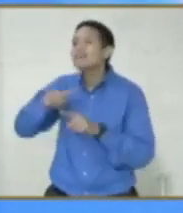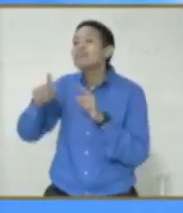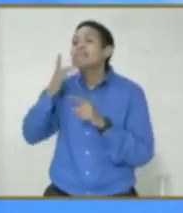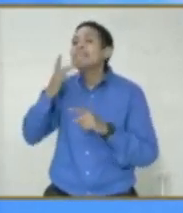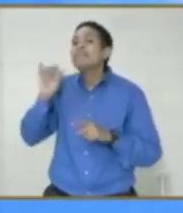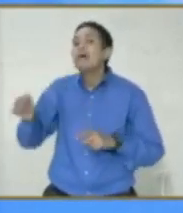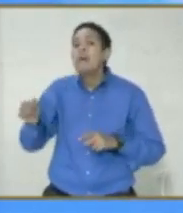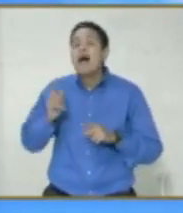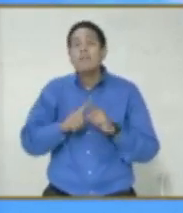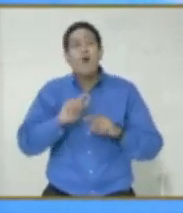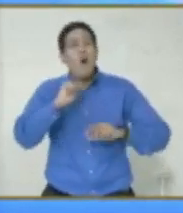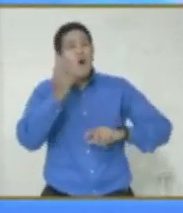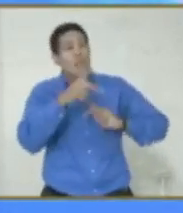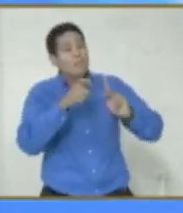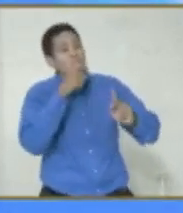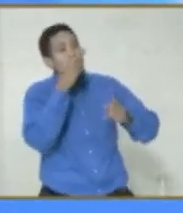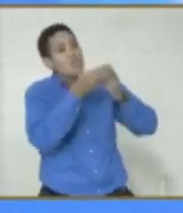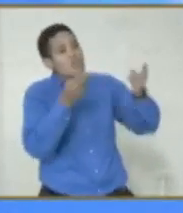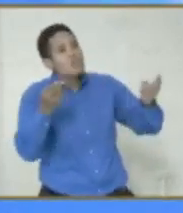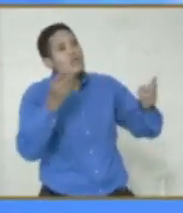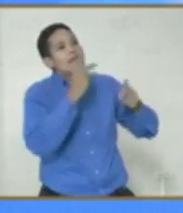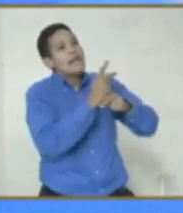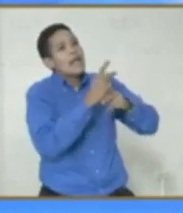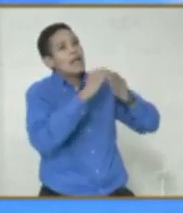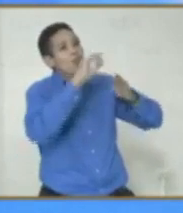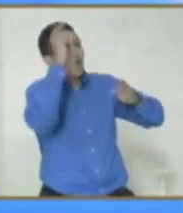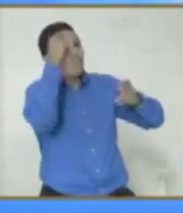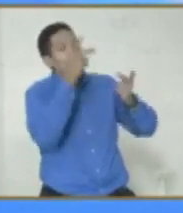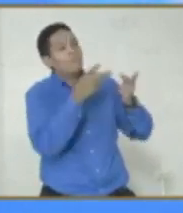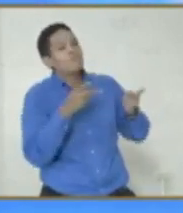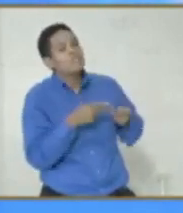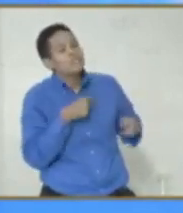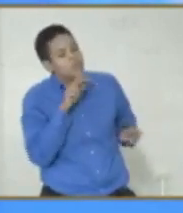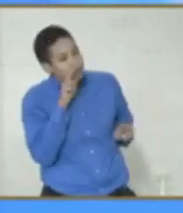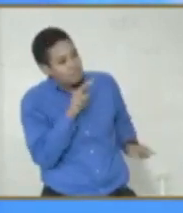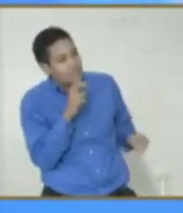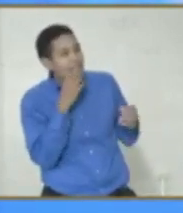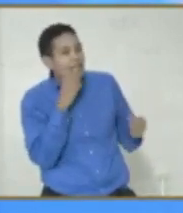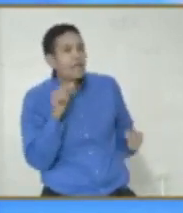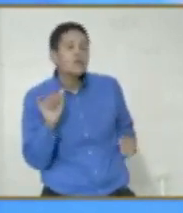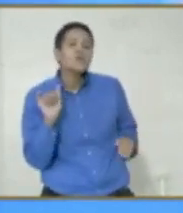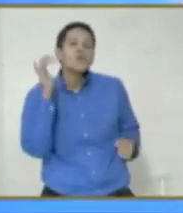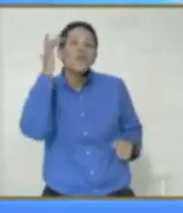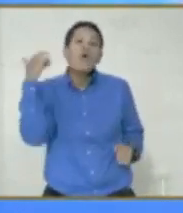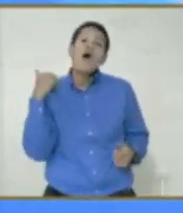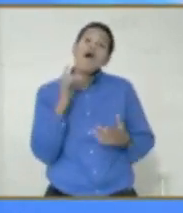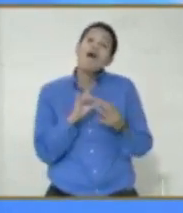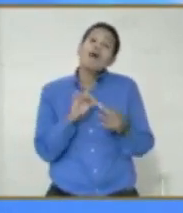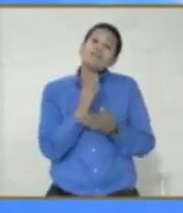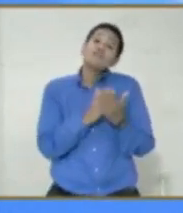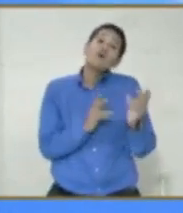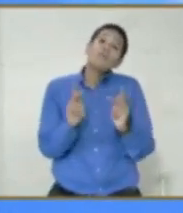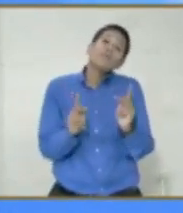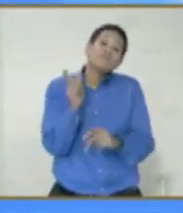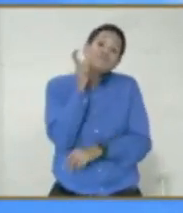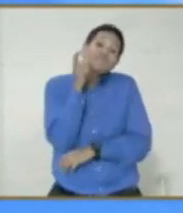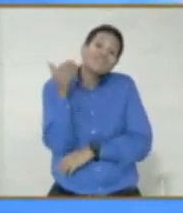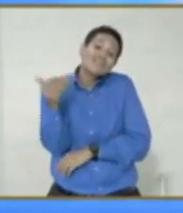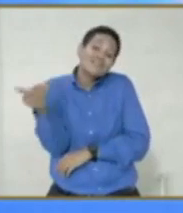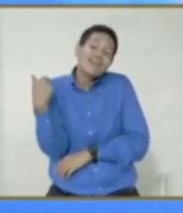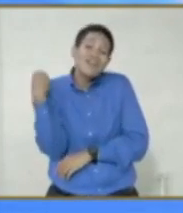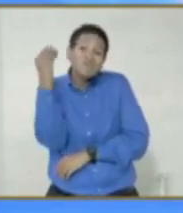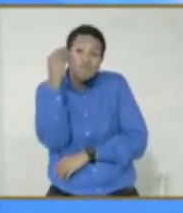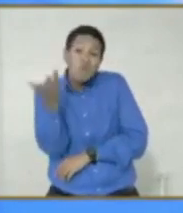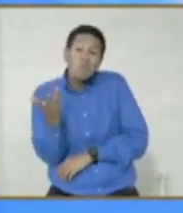that we have to take care of is taken care of. Because I made mention to some persons the other day,